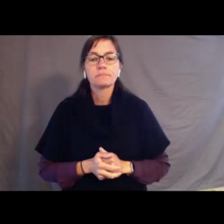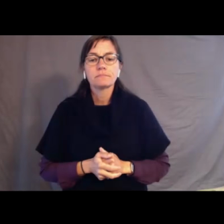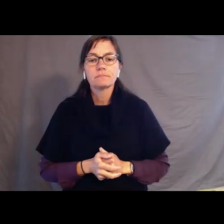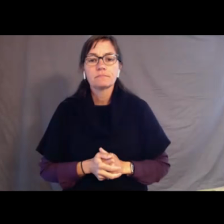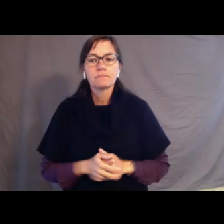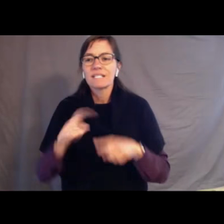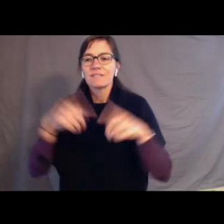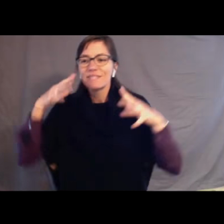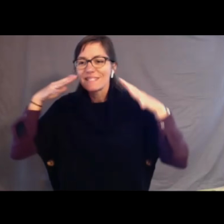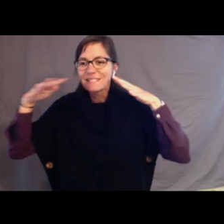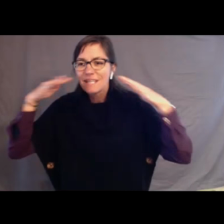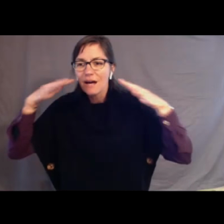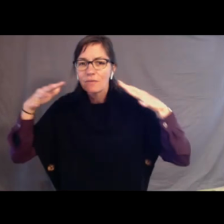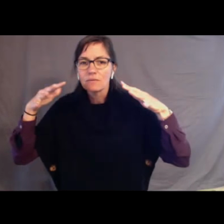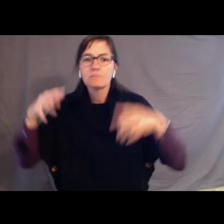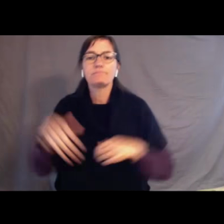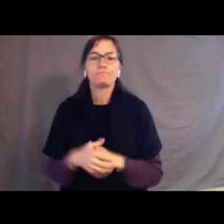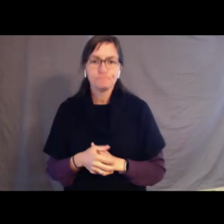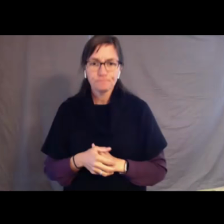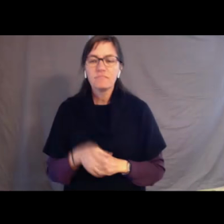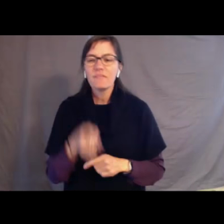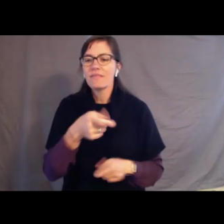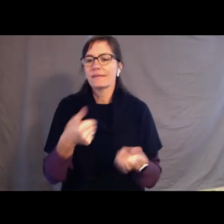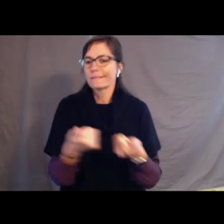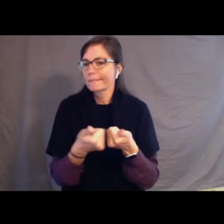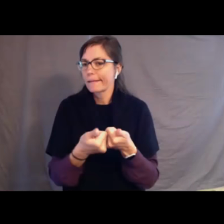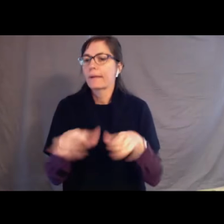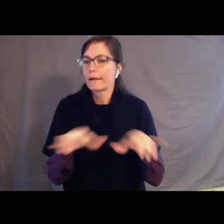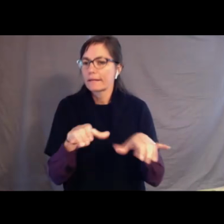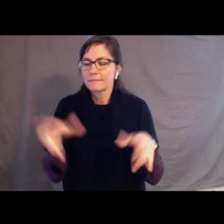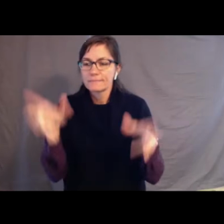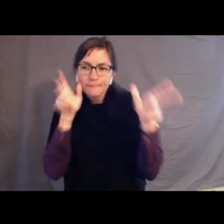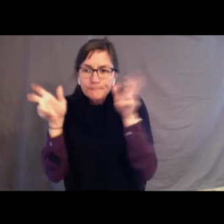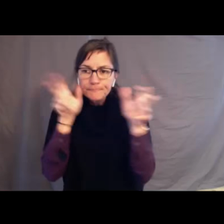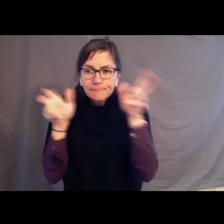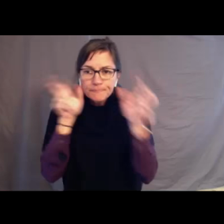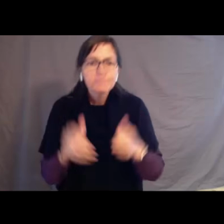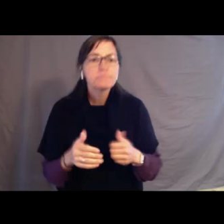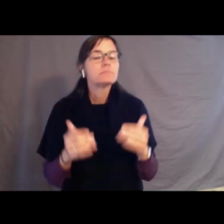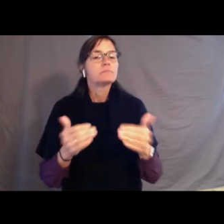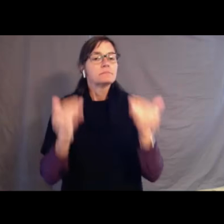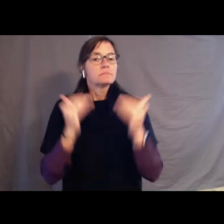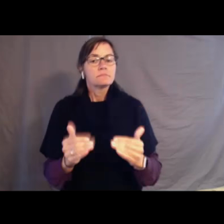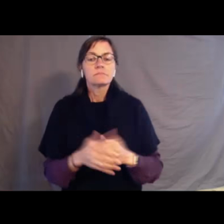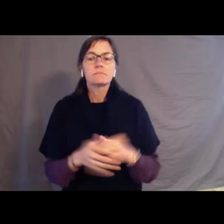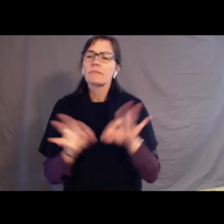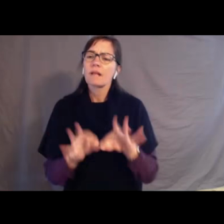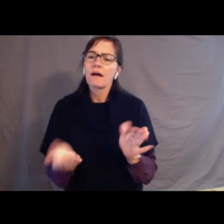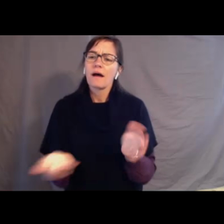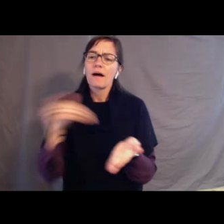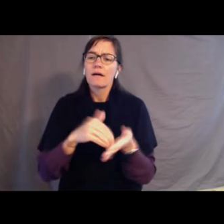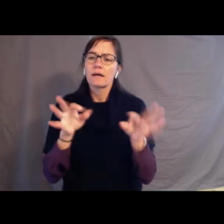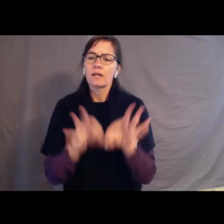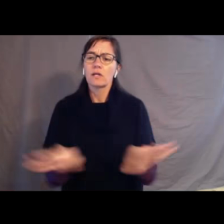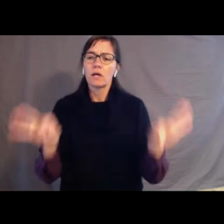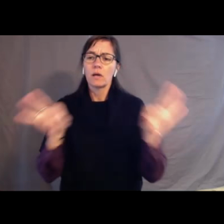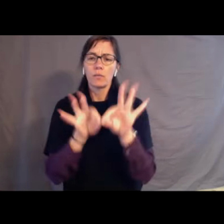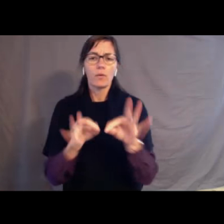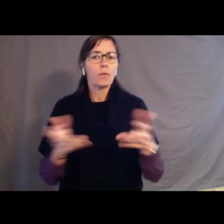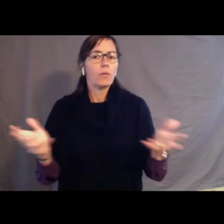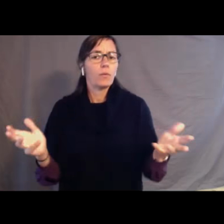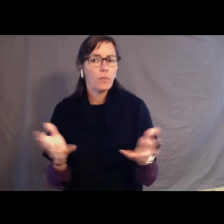sounds that are coming out in terms of this particular game and activities playing. So the important piece to note here is just,